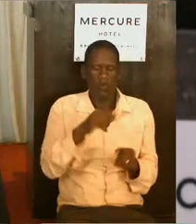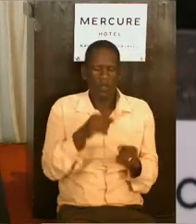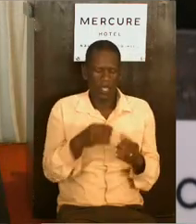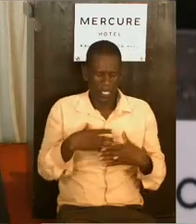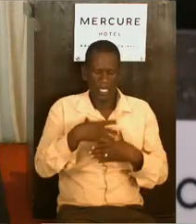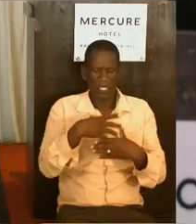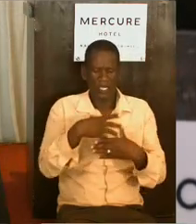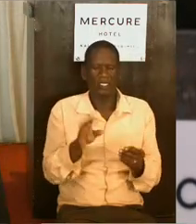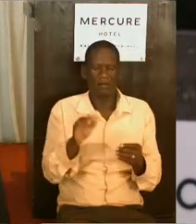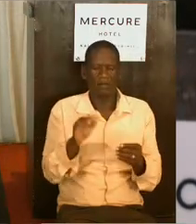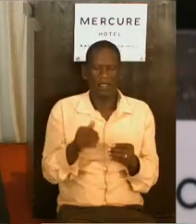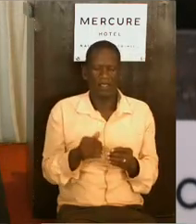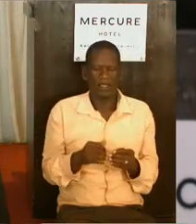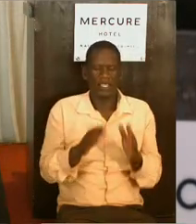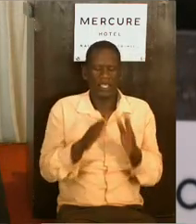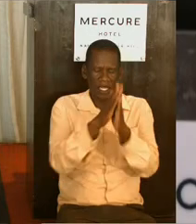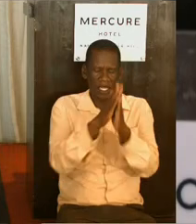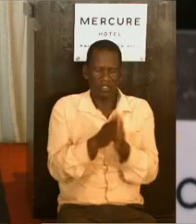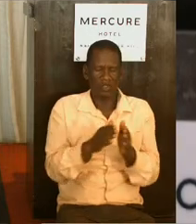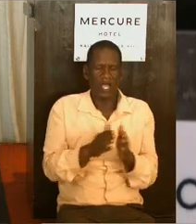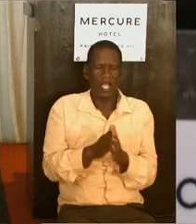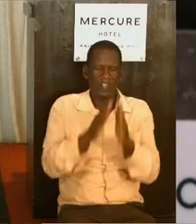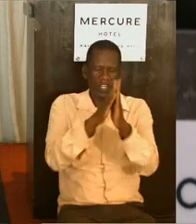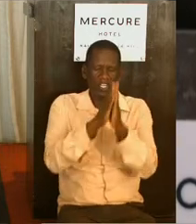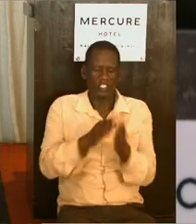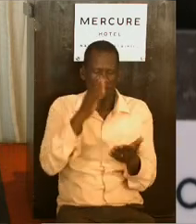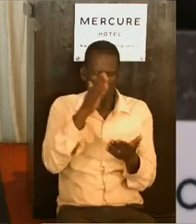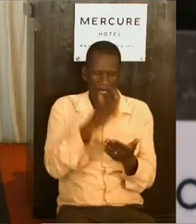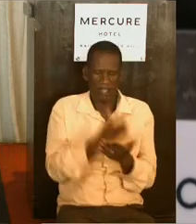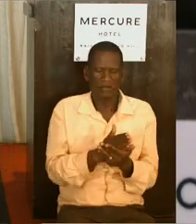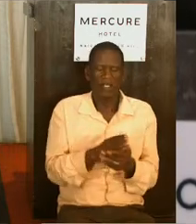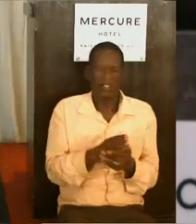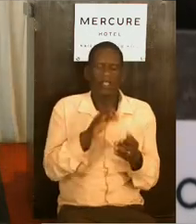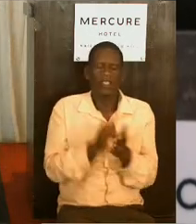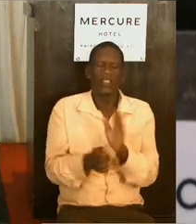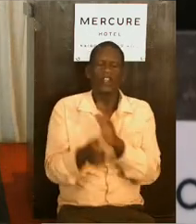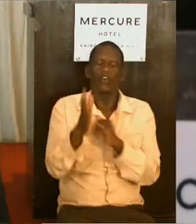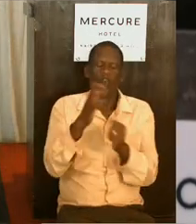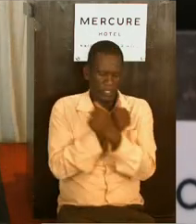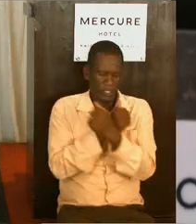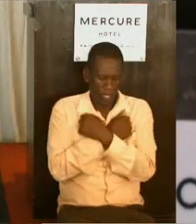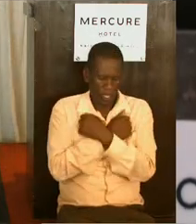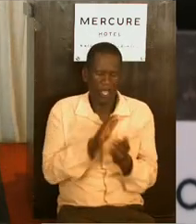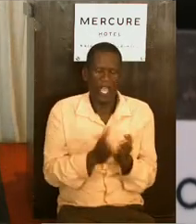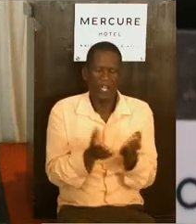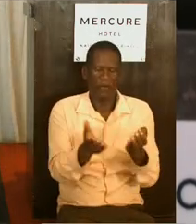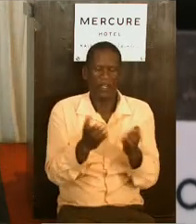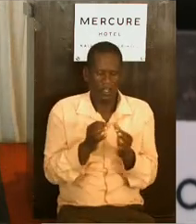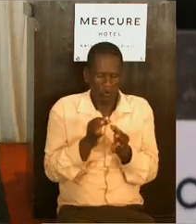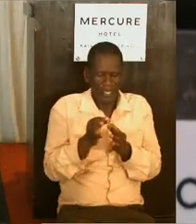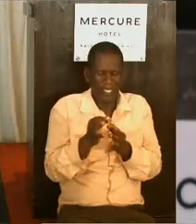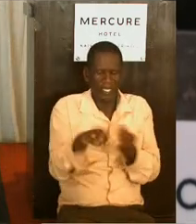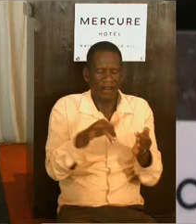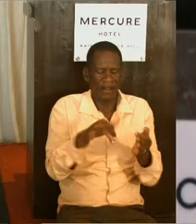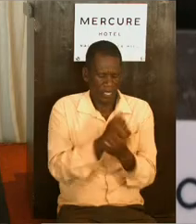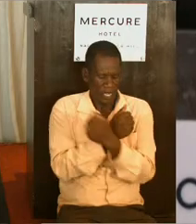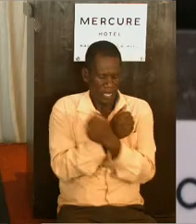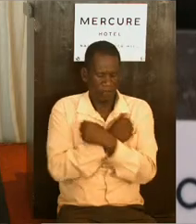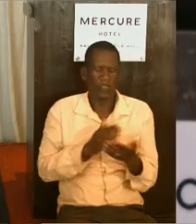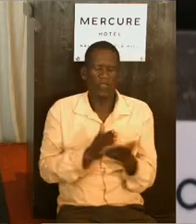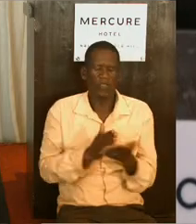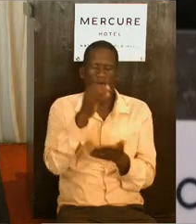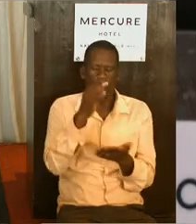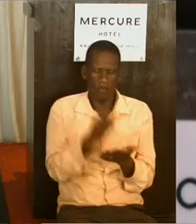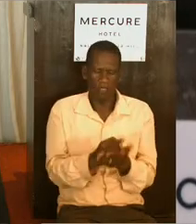by the religion and religious beliefs that God is love and we need to extend that love through faith